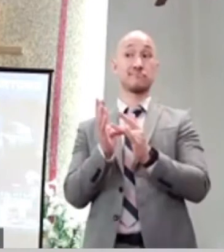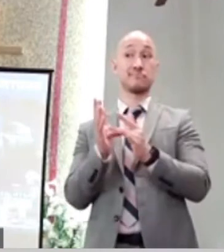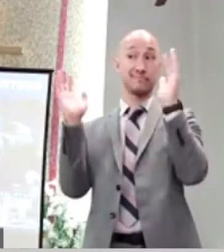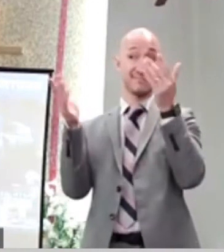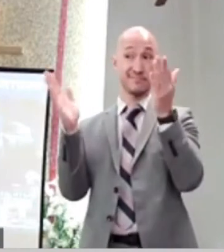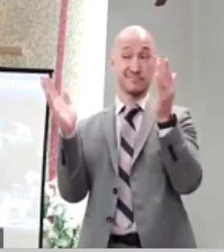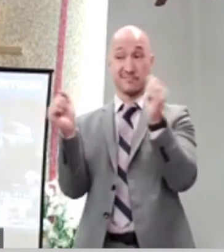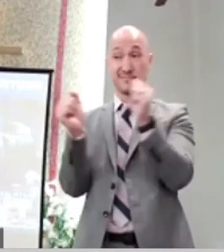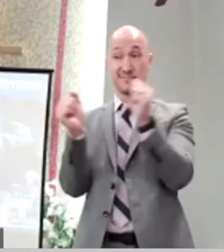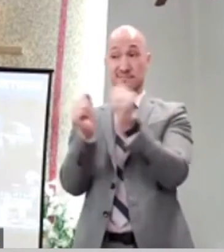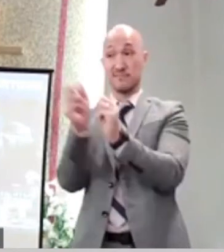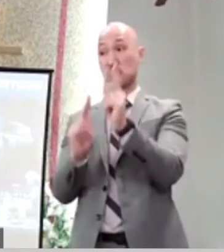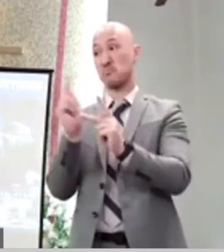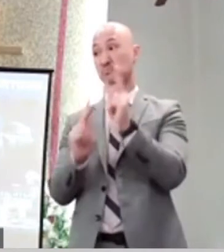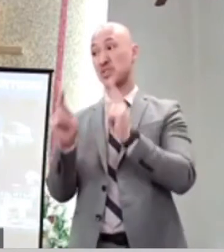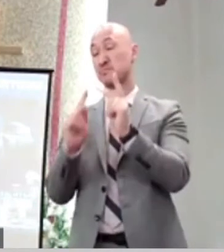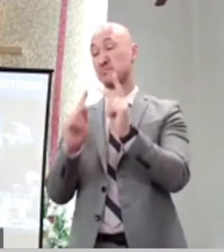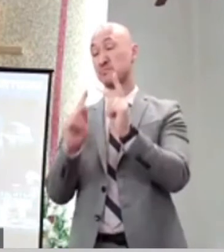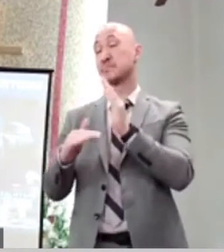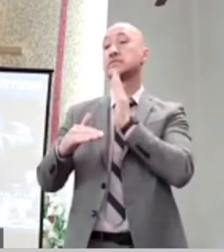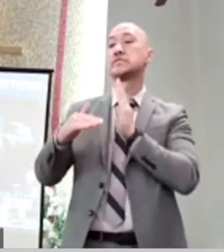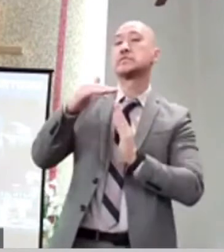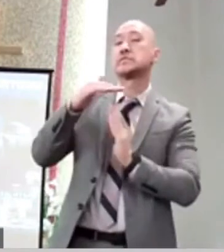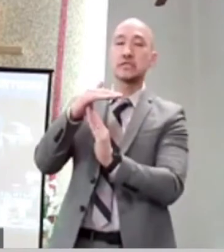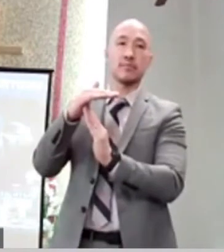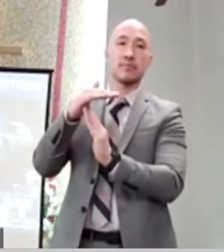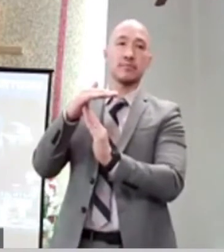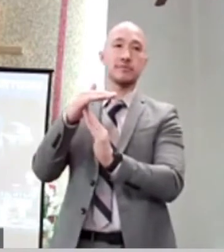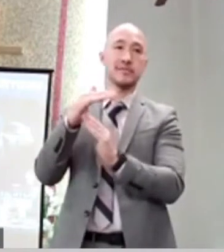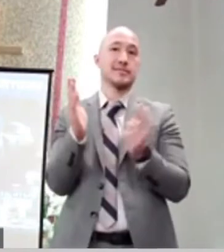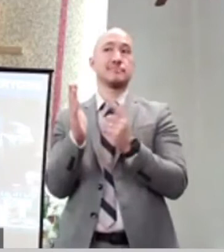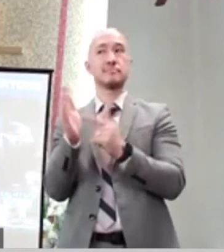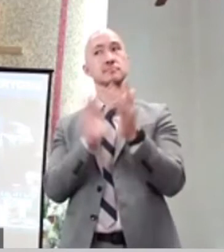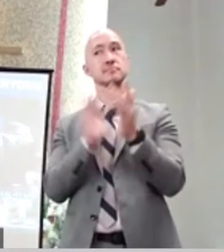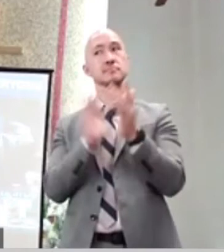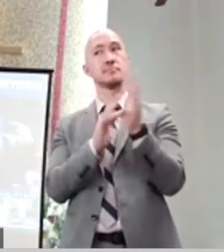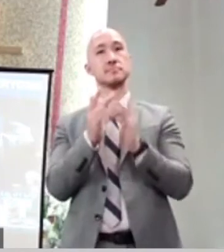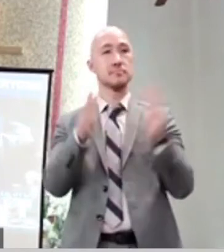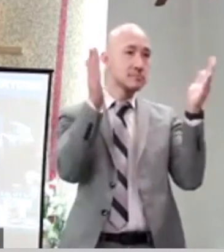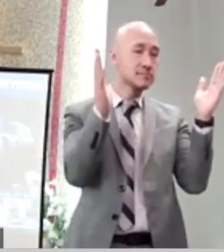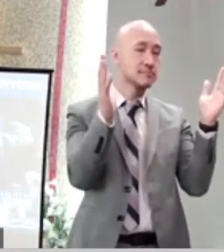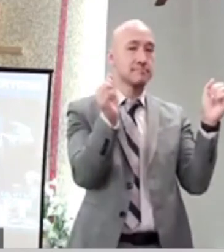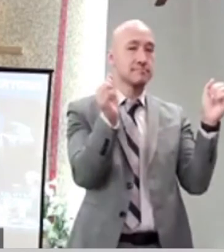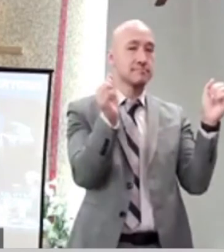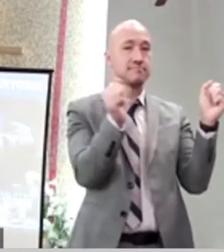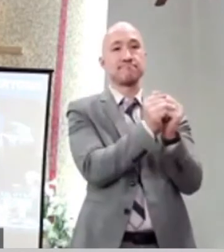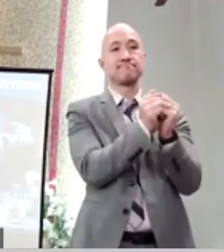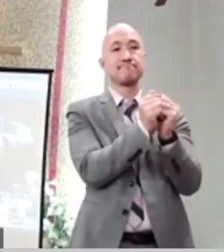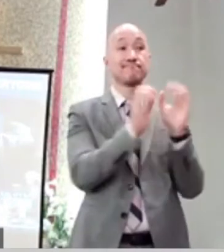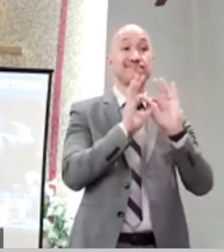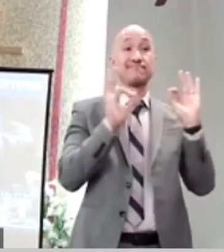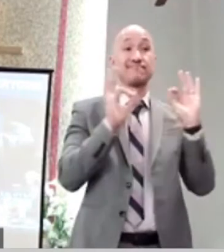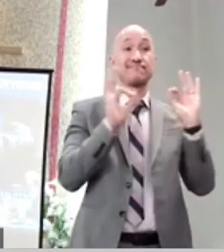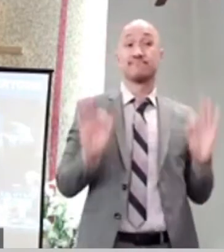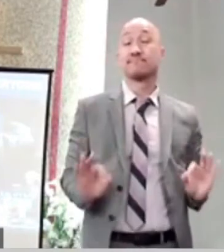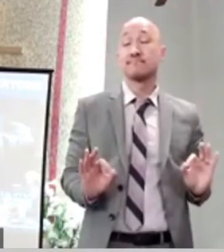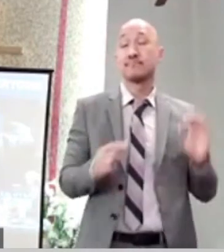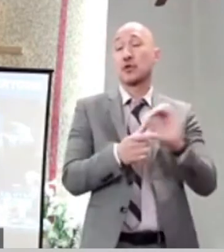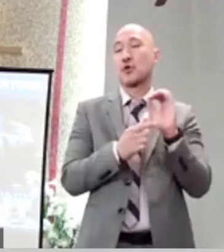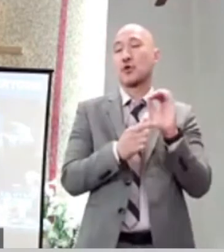like Pharisees, Sadducees, teachers of the law, scribes, tax collectors, prostitutes, and